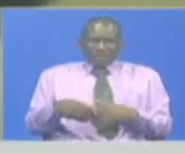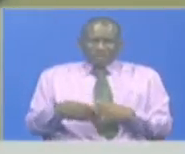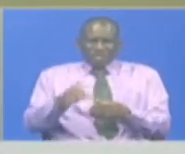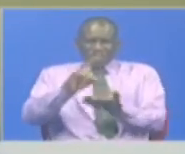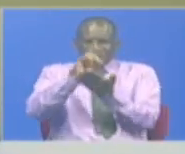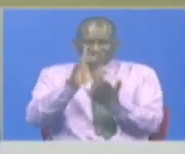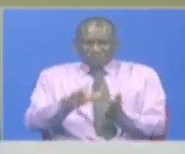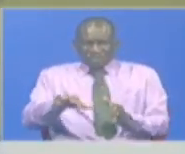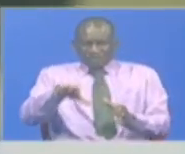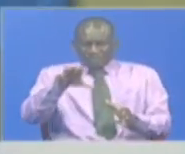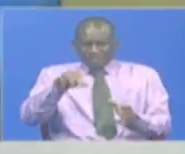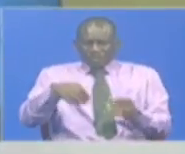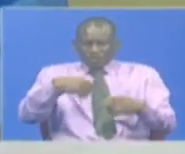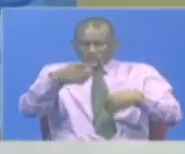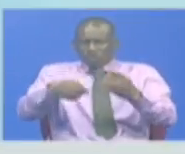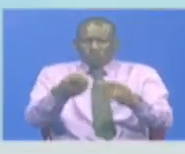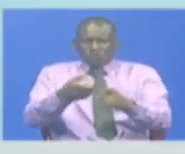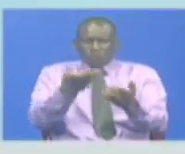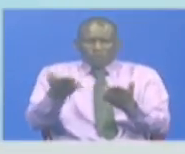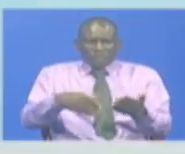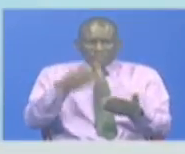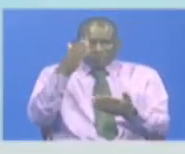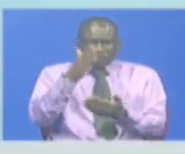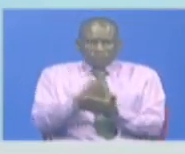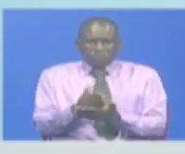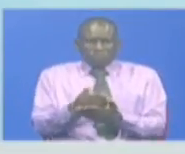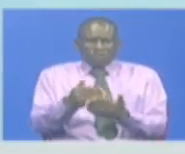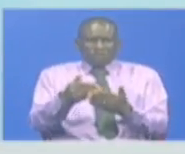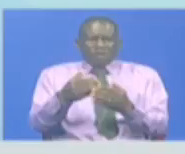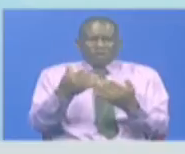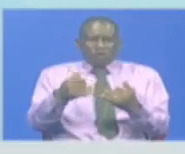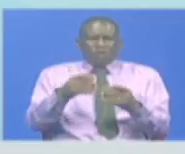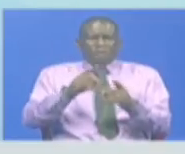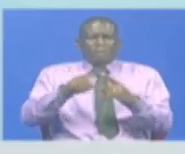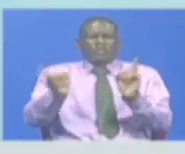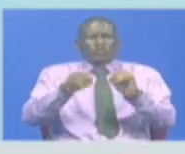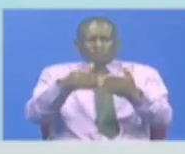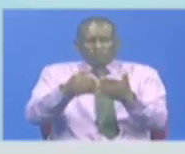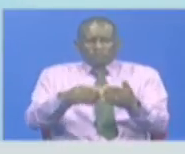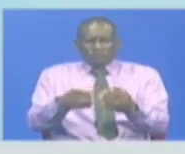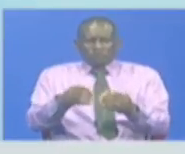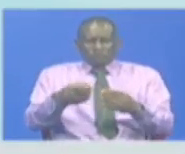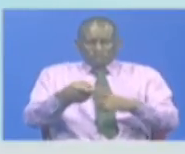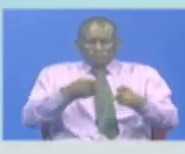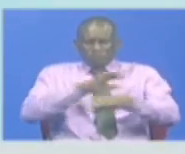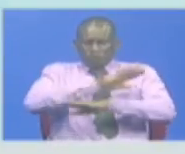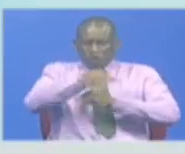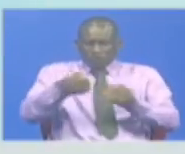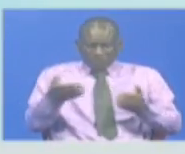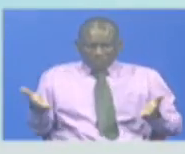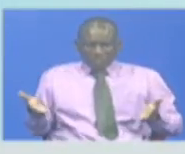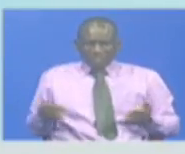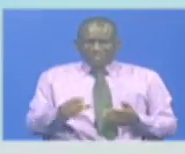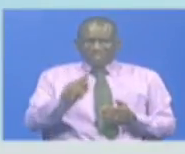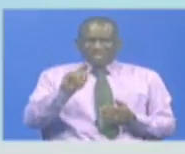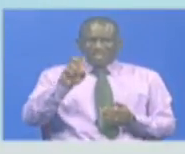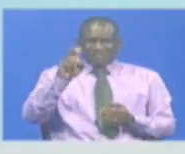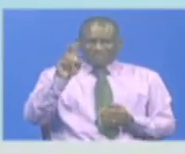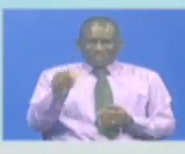pick up from where they left. But not before we free ourselves of the protective gear. Kevin Mutai,